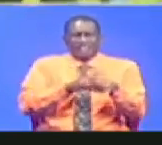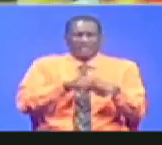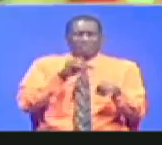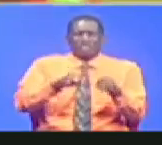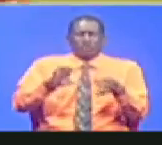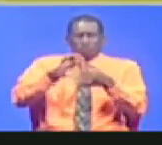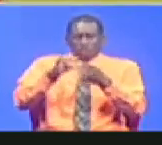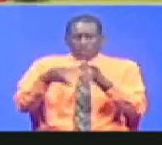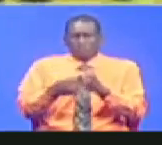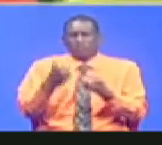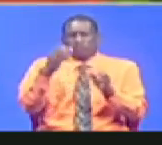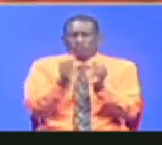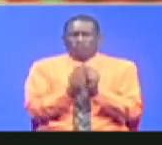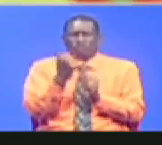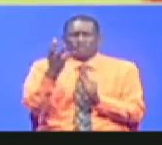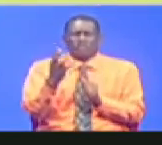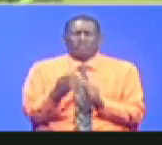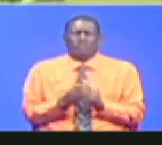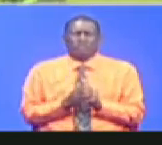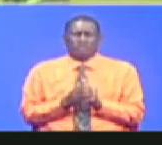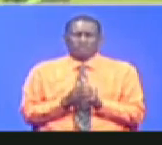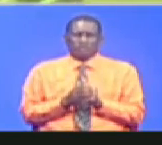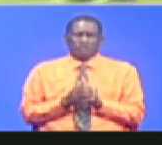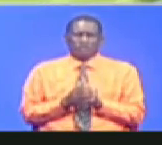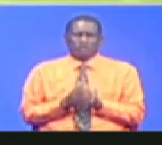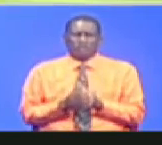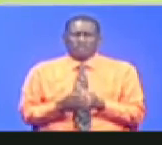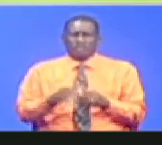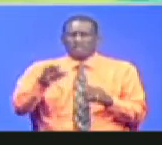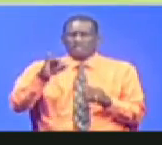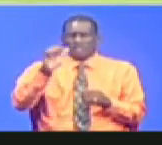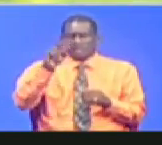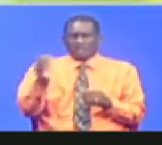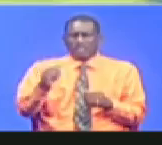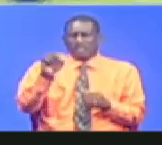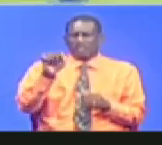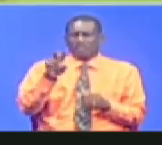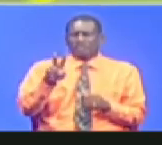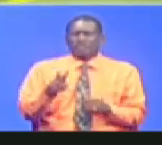Cameroon represented Africa in the 2016 Rio Olympics. Ian Mugo, NTV.